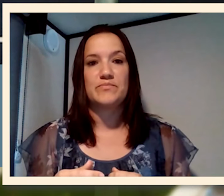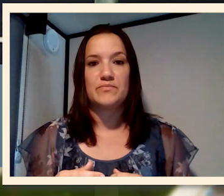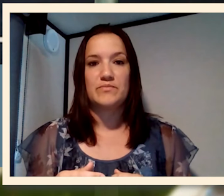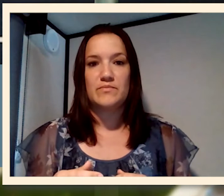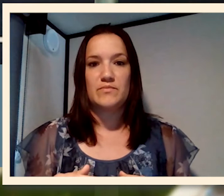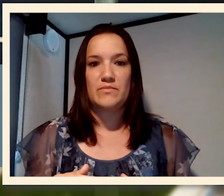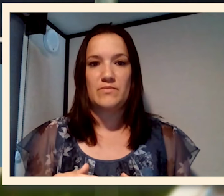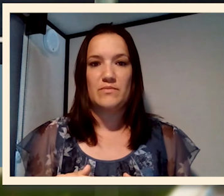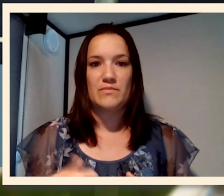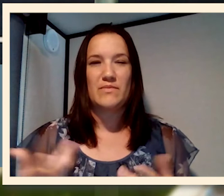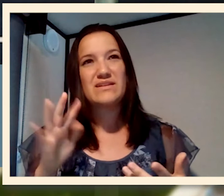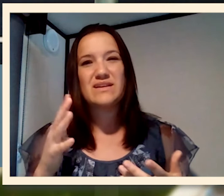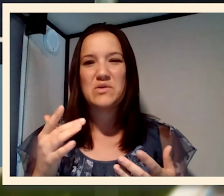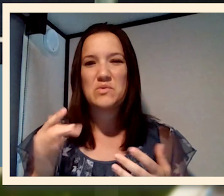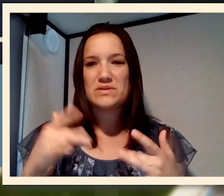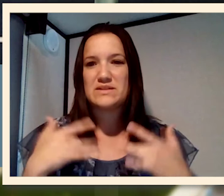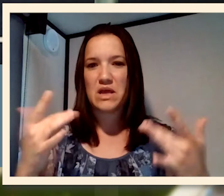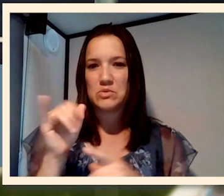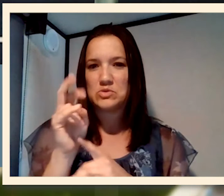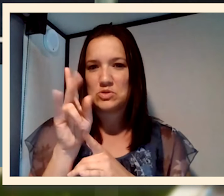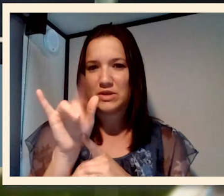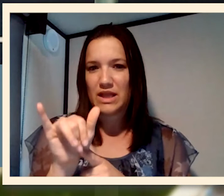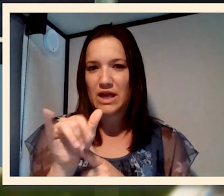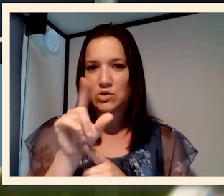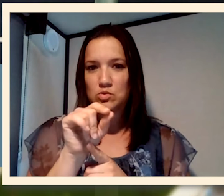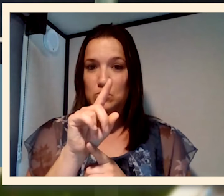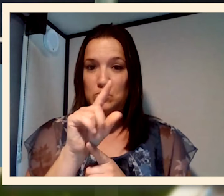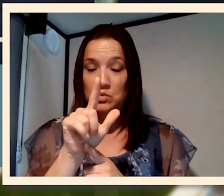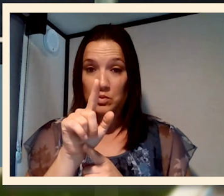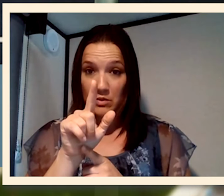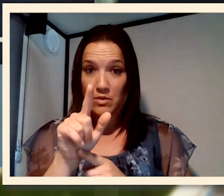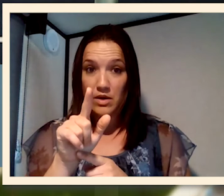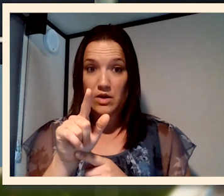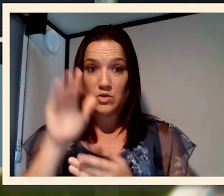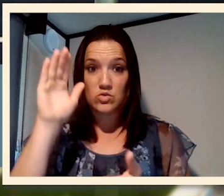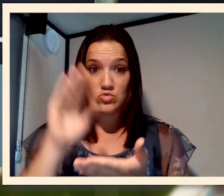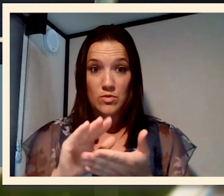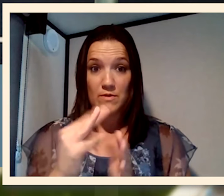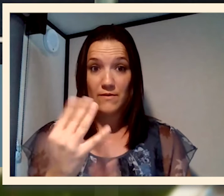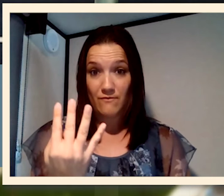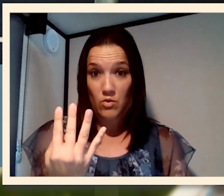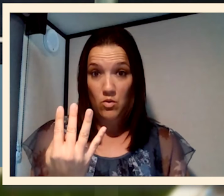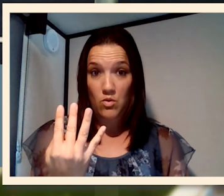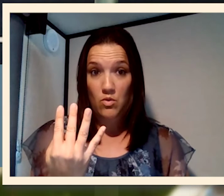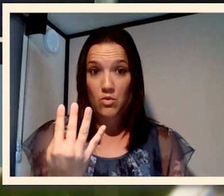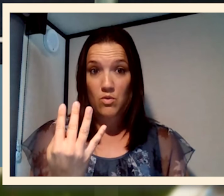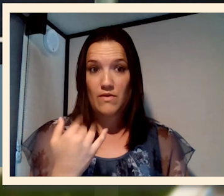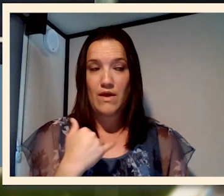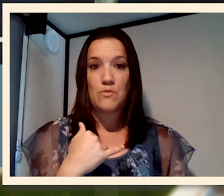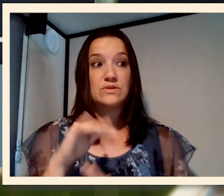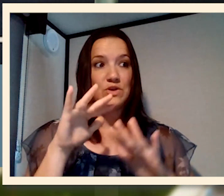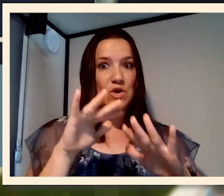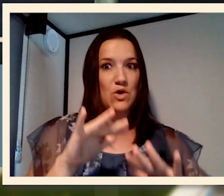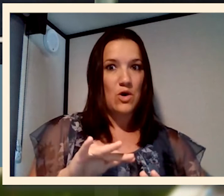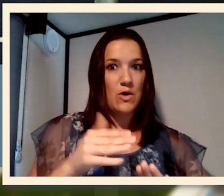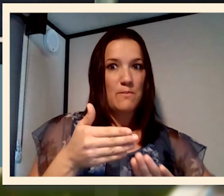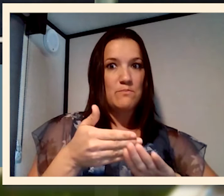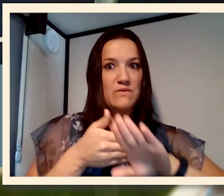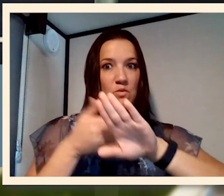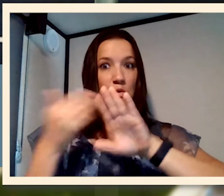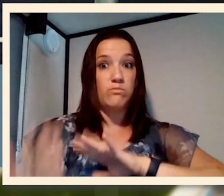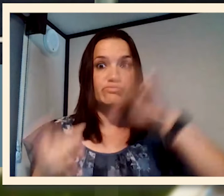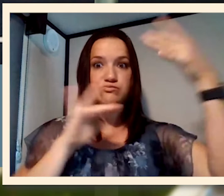And although kind of like what we celebrated in July of 2021, when we had dropped down to 4, which